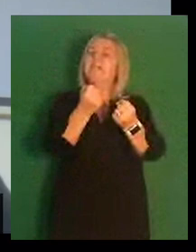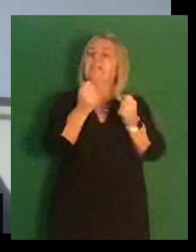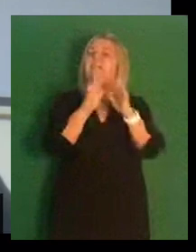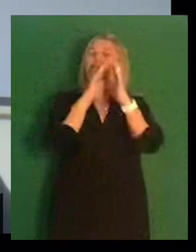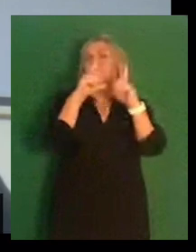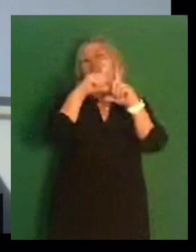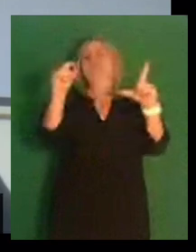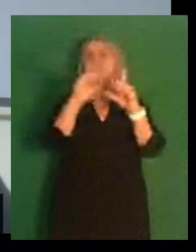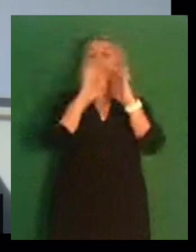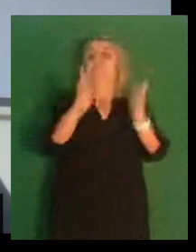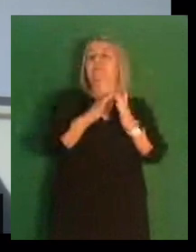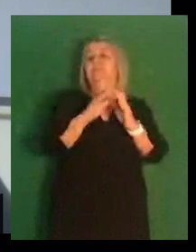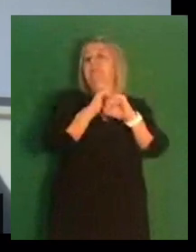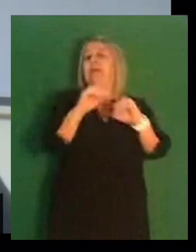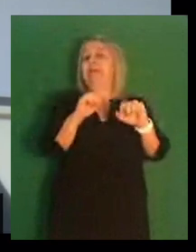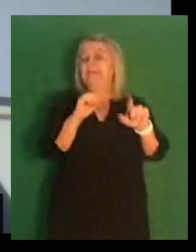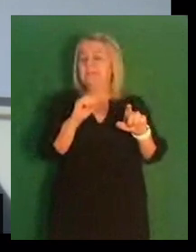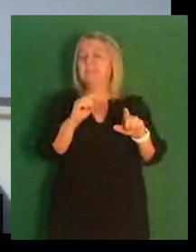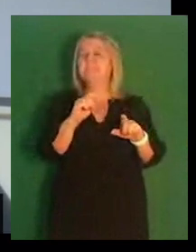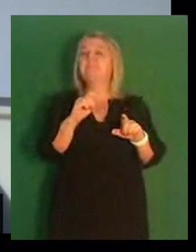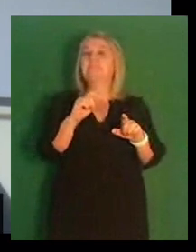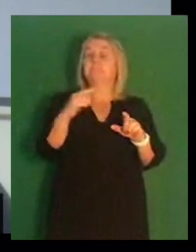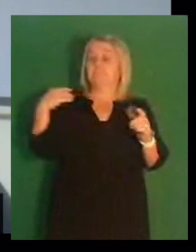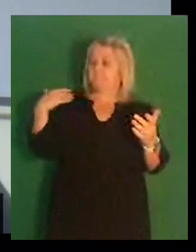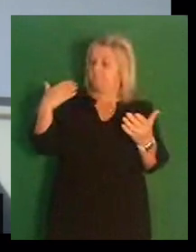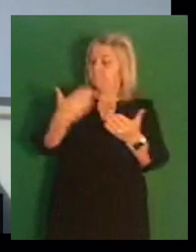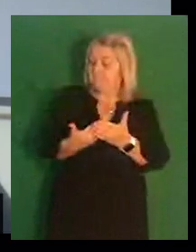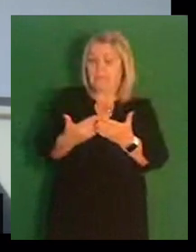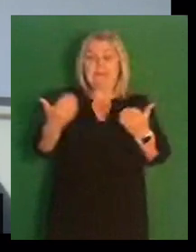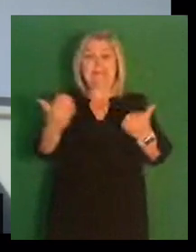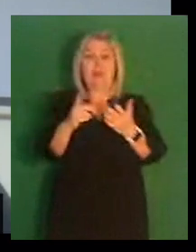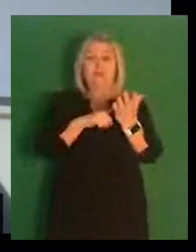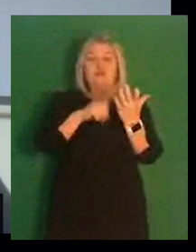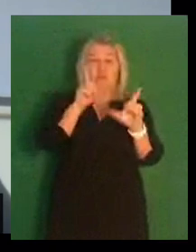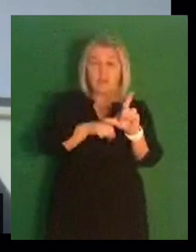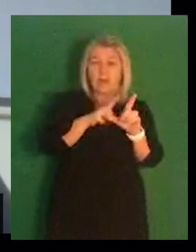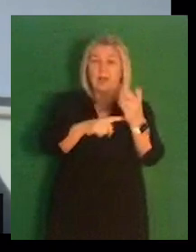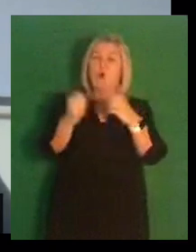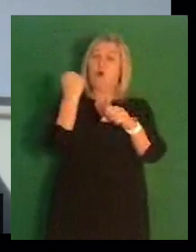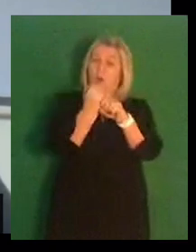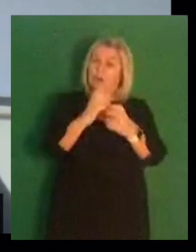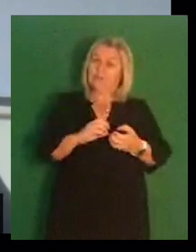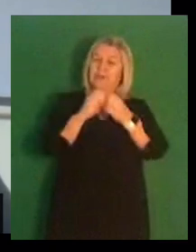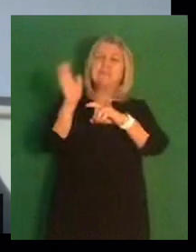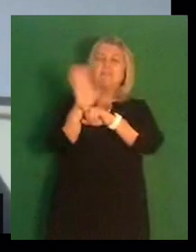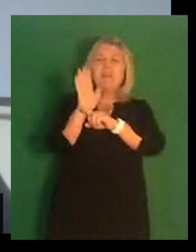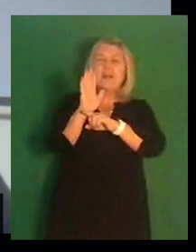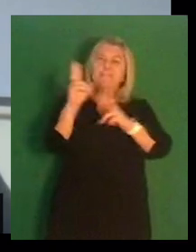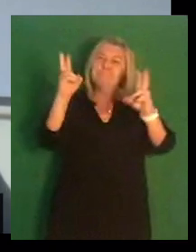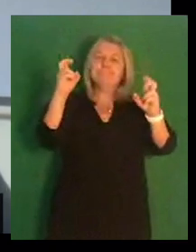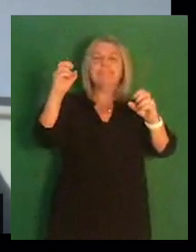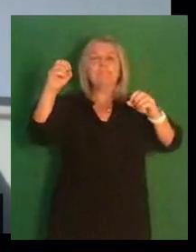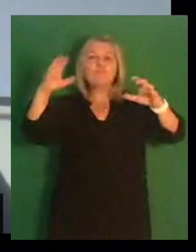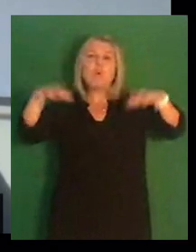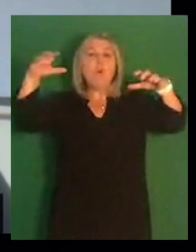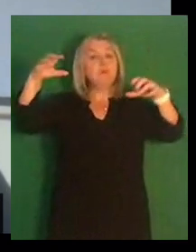now in July and August, when we made the Ghostlight film, it was very much about hybridizing the theatre and the film